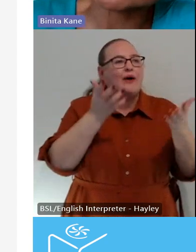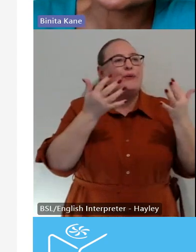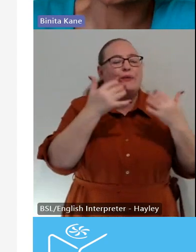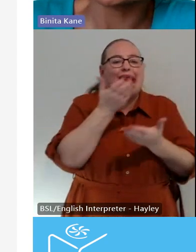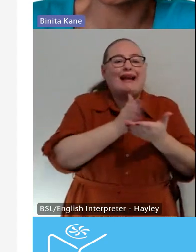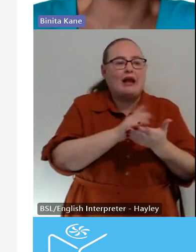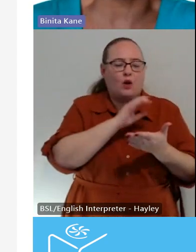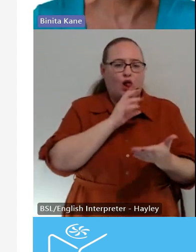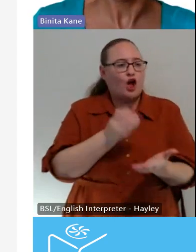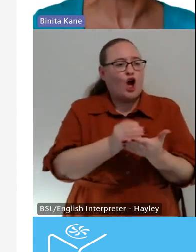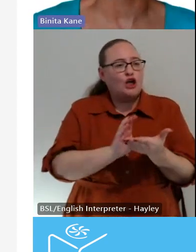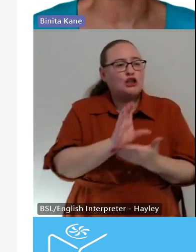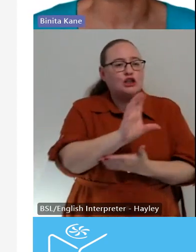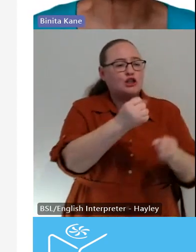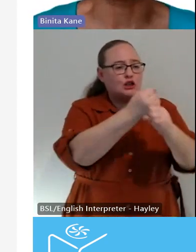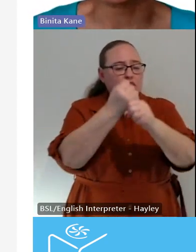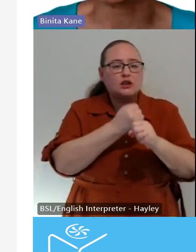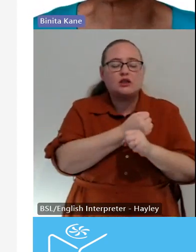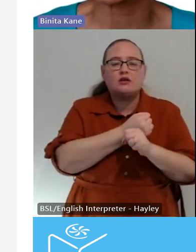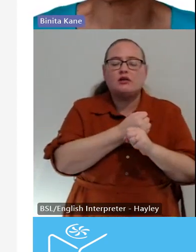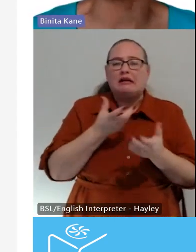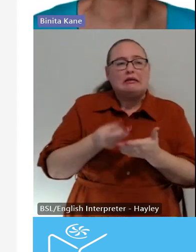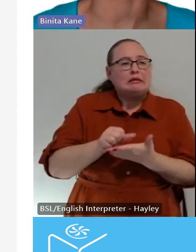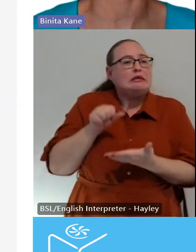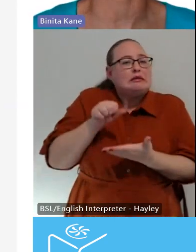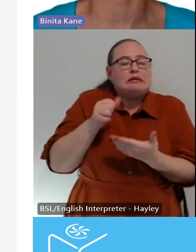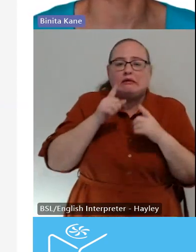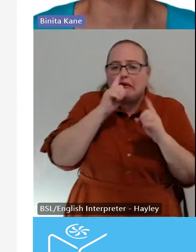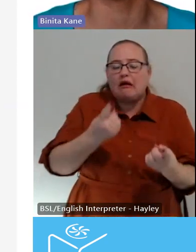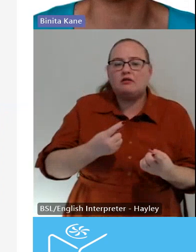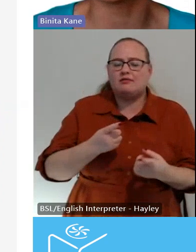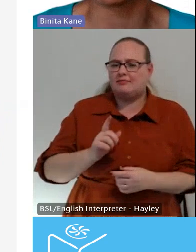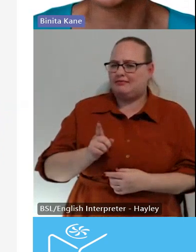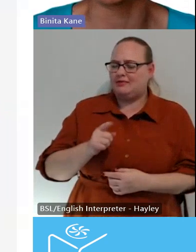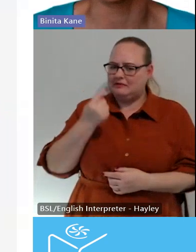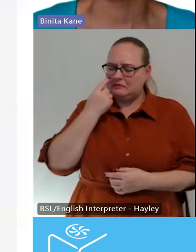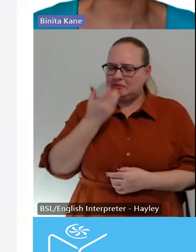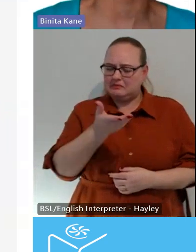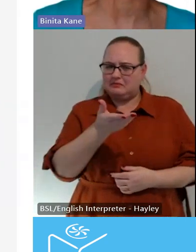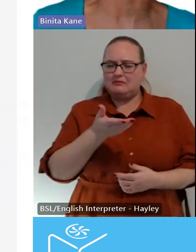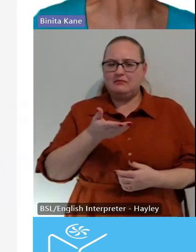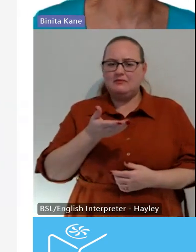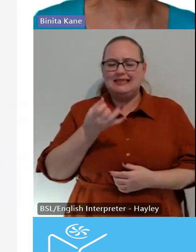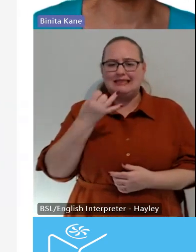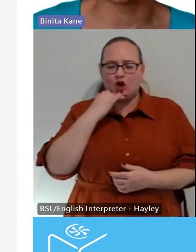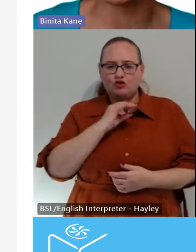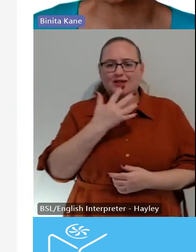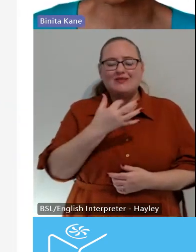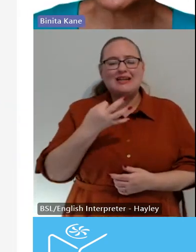do it. But when you look at the astronomical amounts that are being spent on things like supply teaching costs, £758